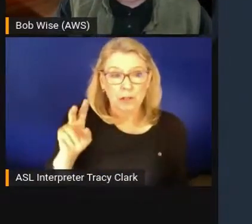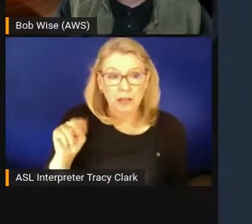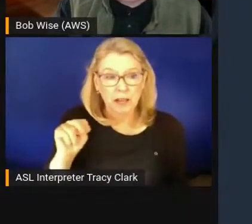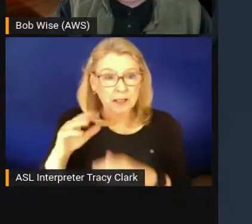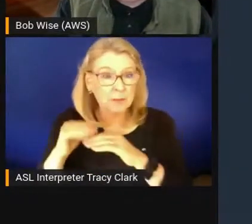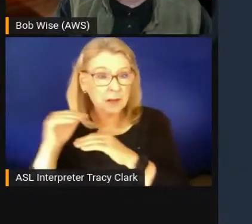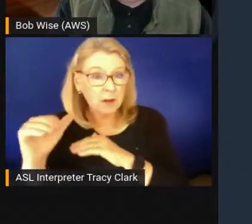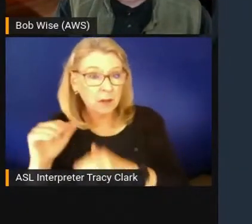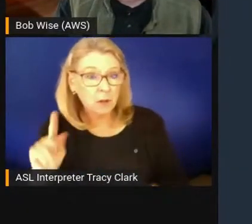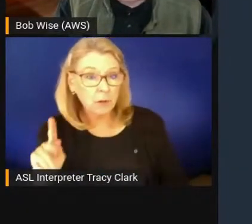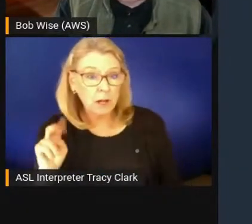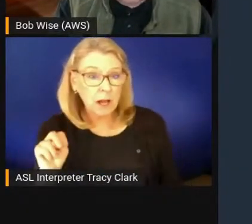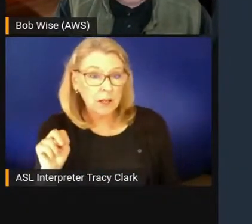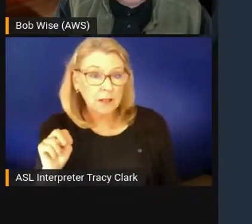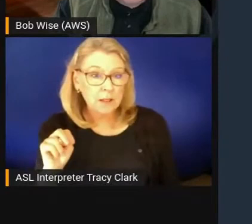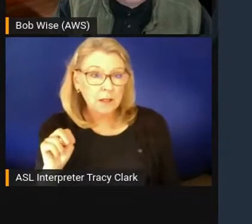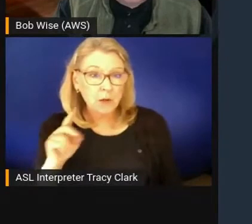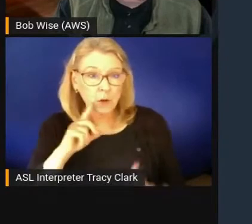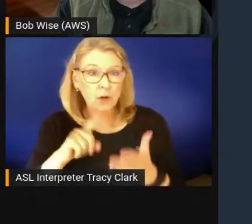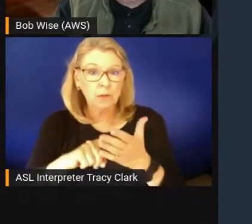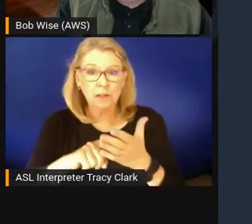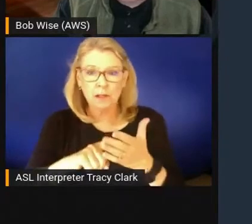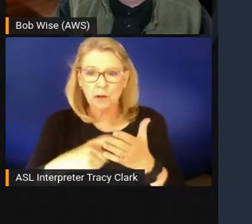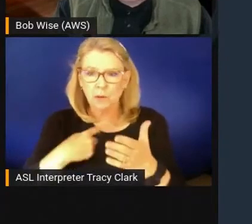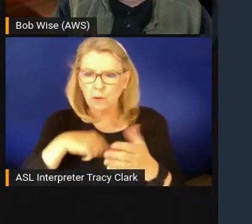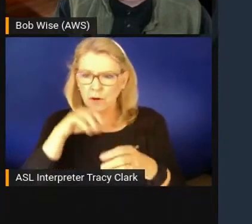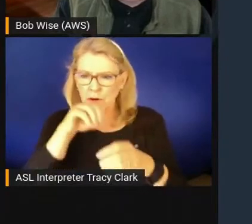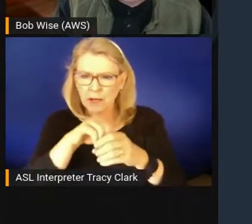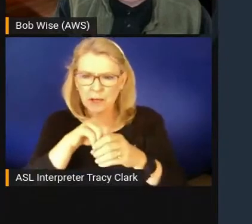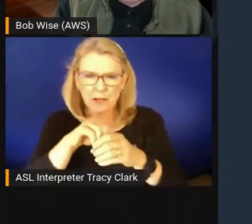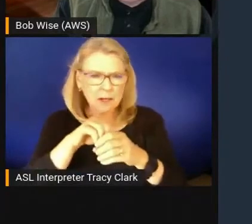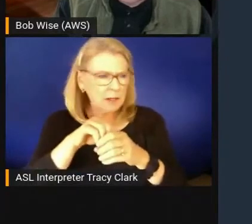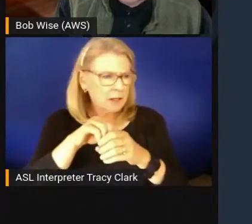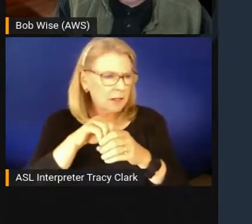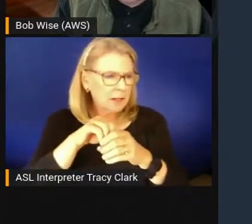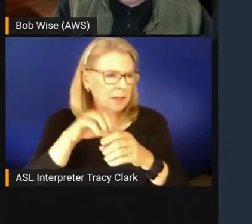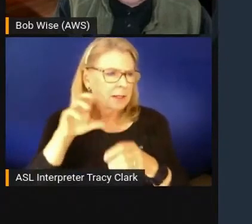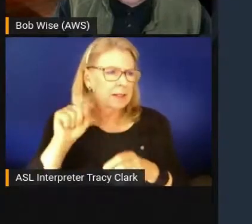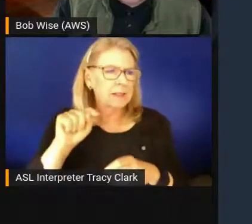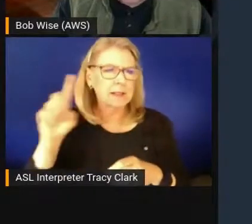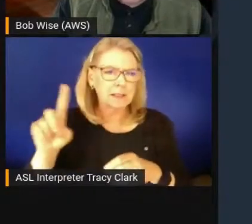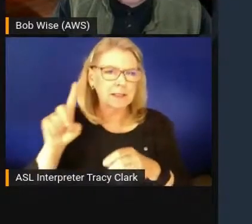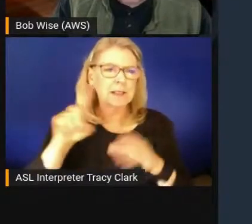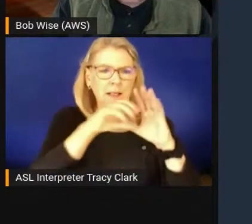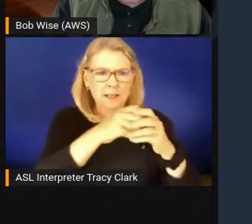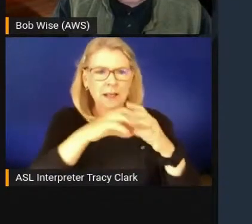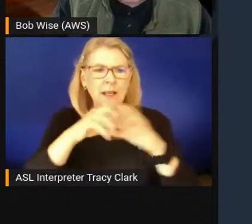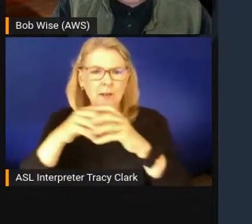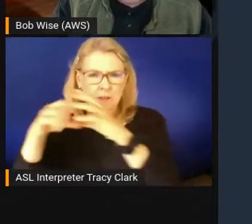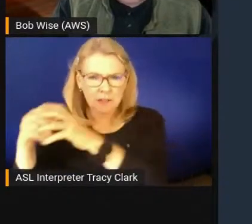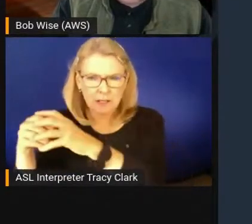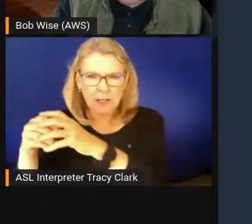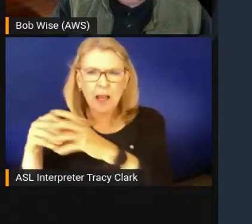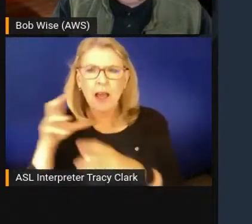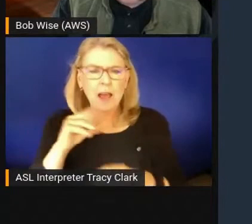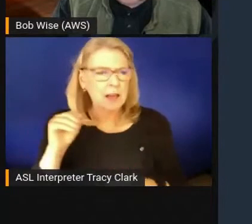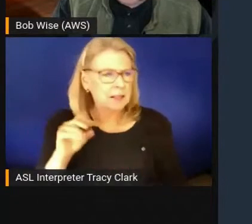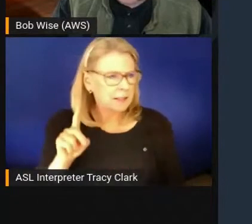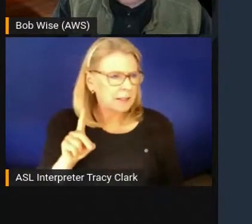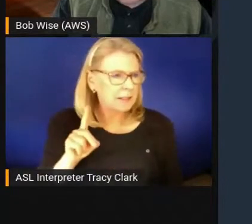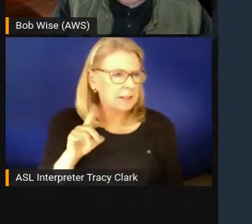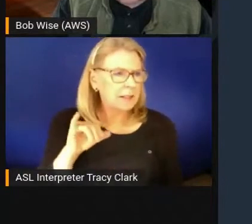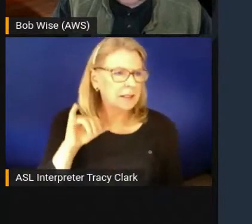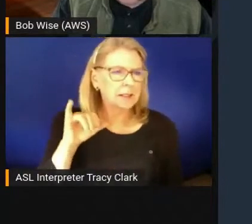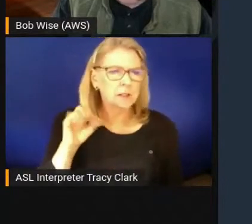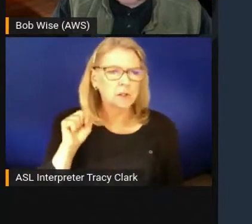Kubernetes. Notably, we're etcd maintainers. We have EKS distro, which is open source and available to